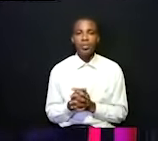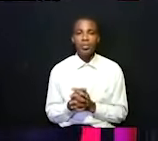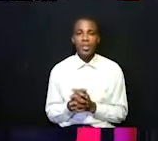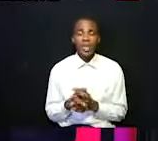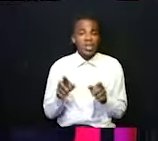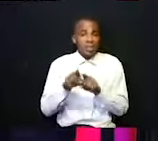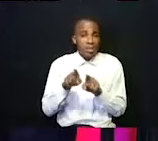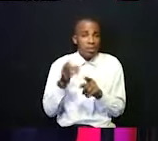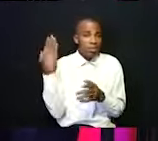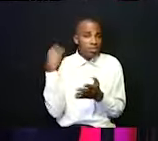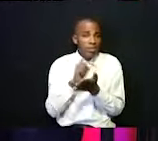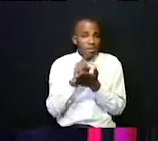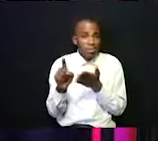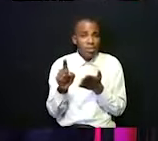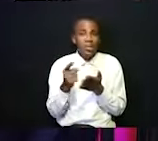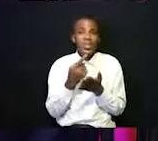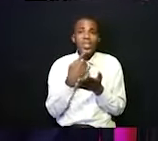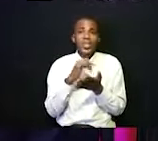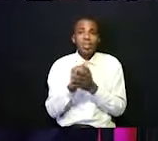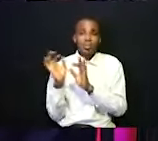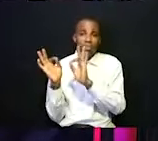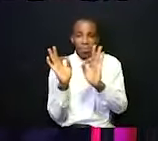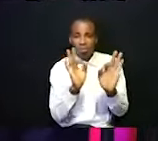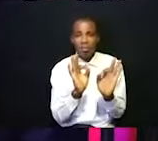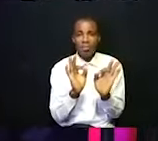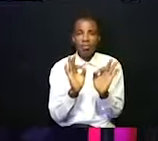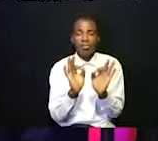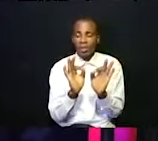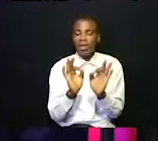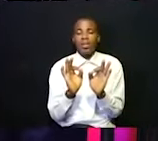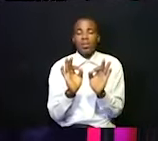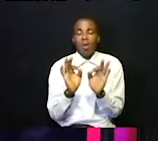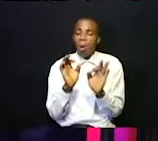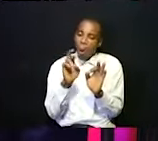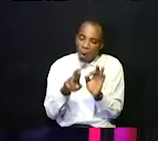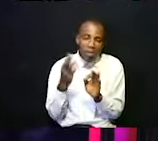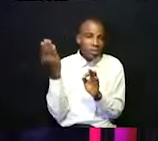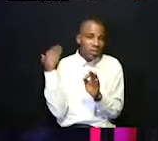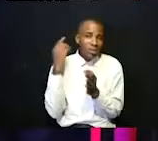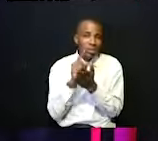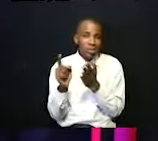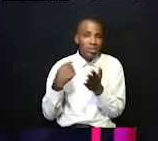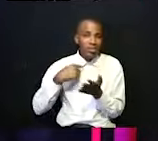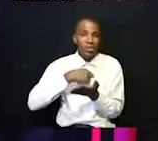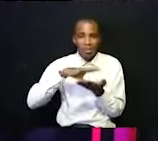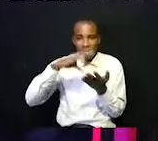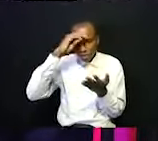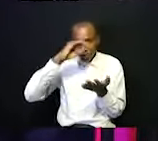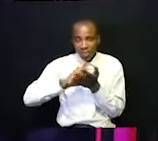then we studied that the witness is someone who has seen an event. A